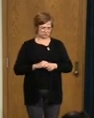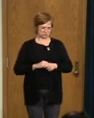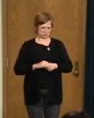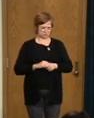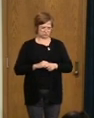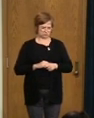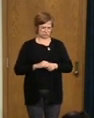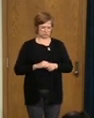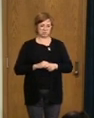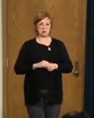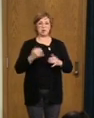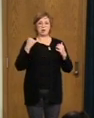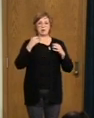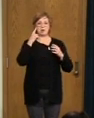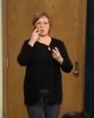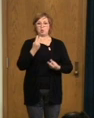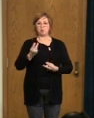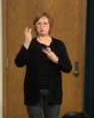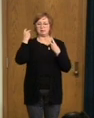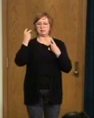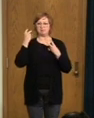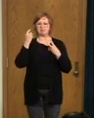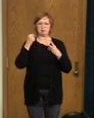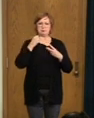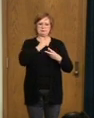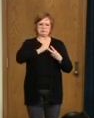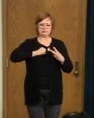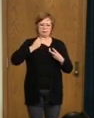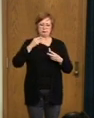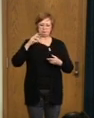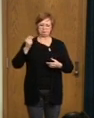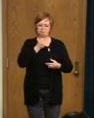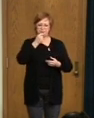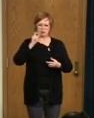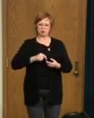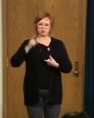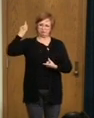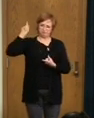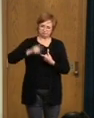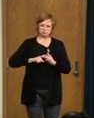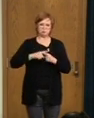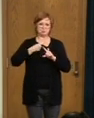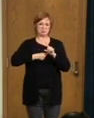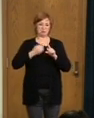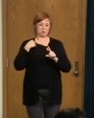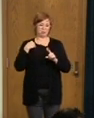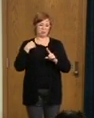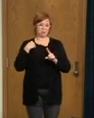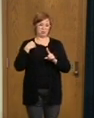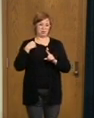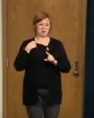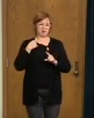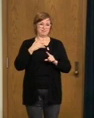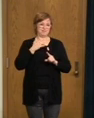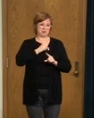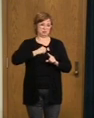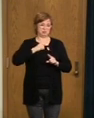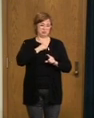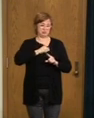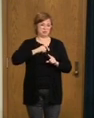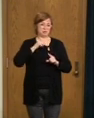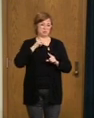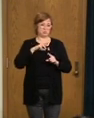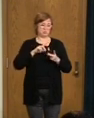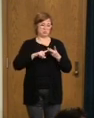and a circuit breaker? And what do you say to those who say that you're not opposing or you're not willing to put forth a lockdown